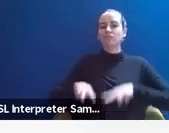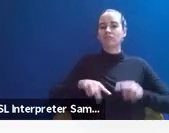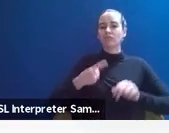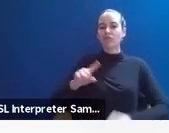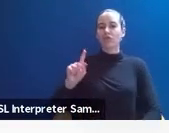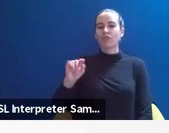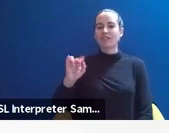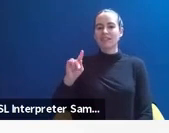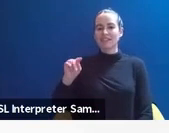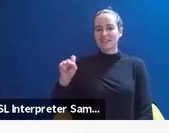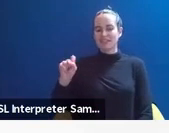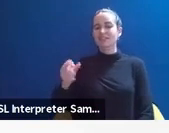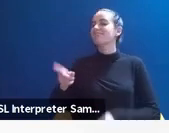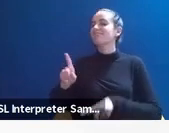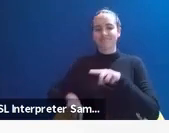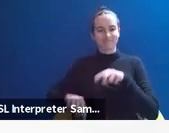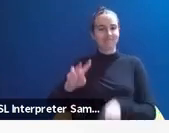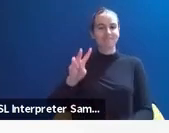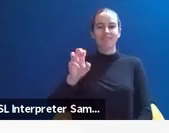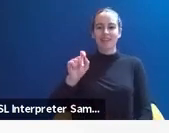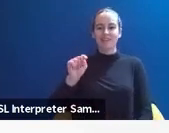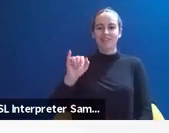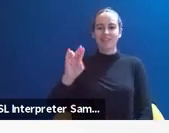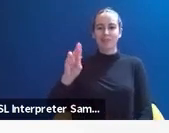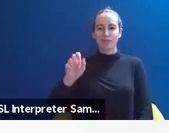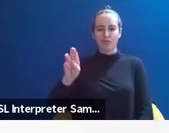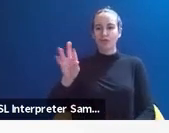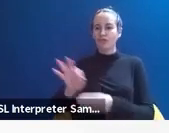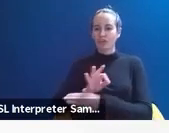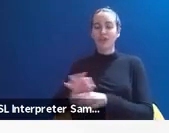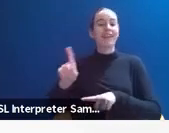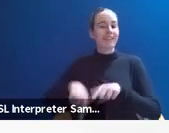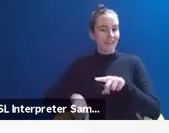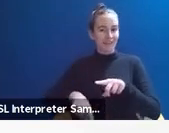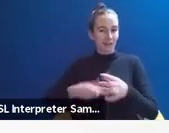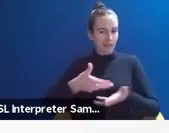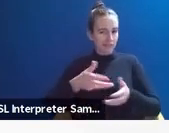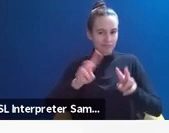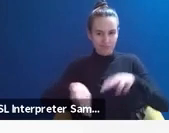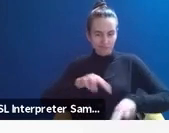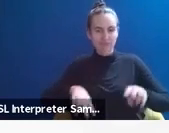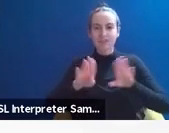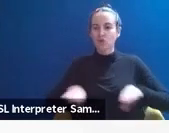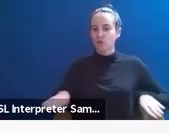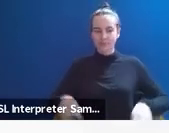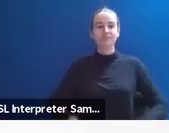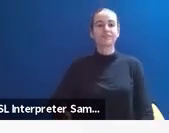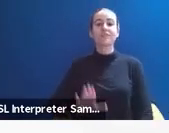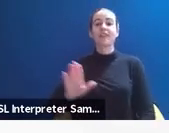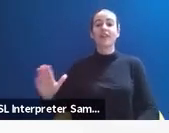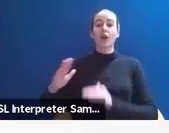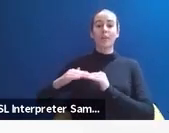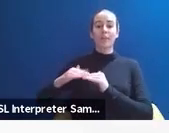cannot evaluate vestibular function, and they cannot evaluate children. The minimum level of education is a high